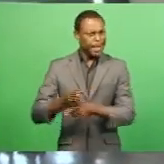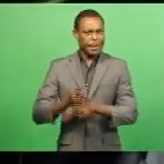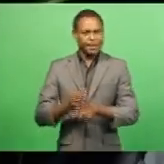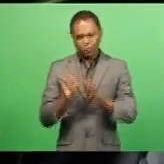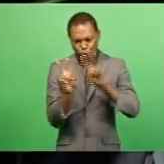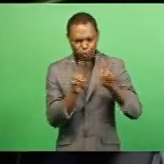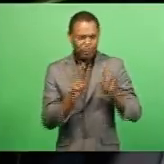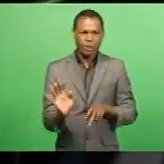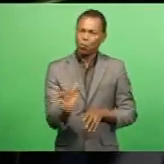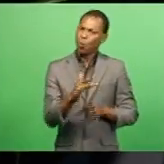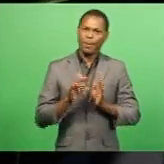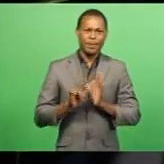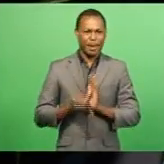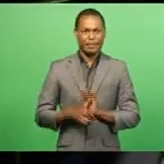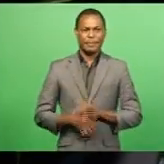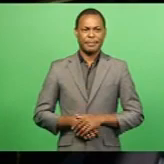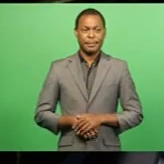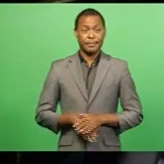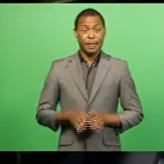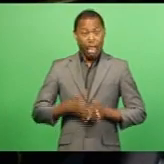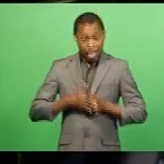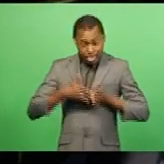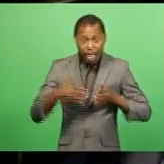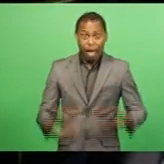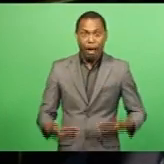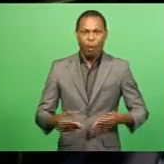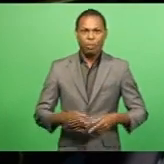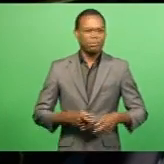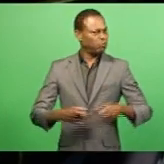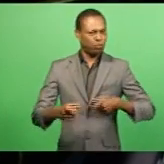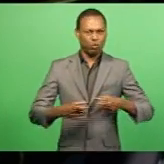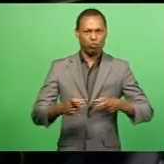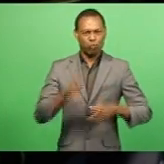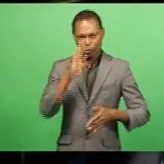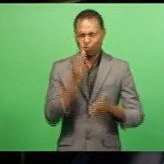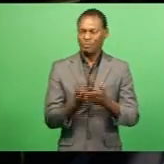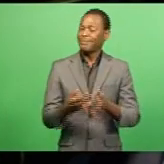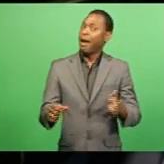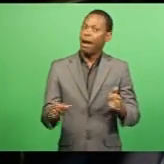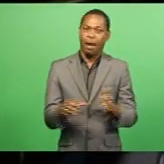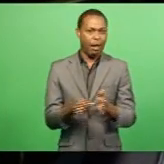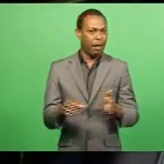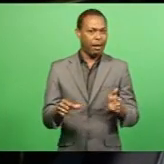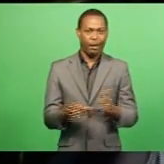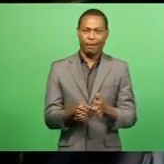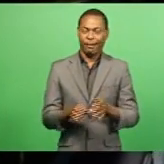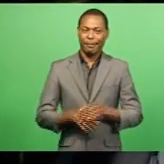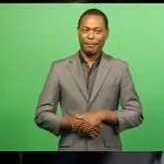time. Because nowadays it's hard to control the students because